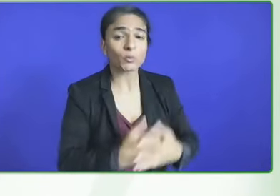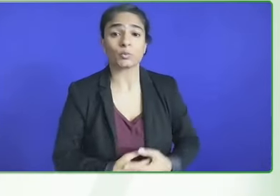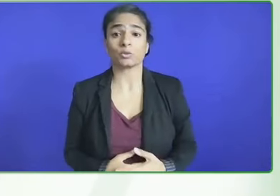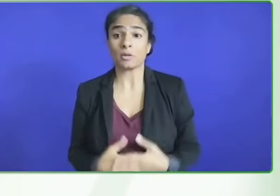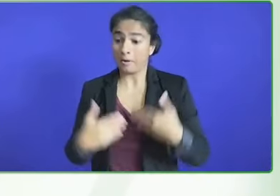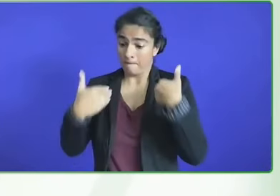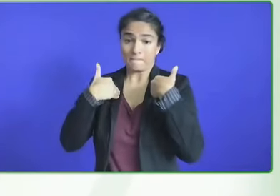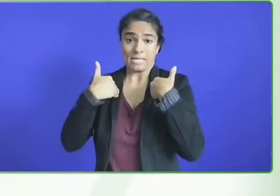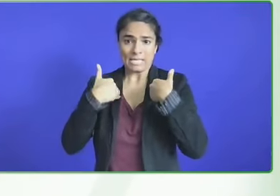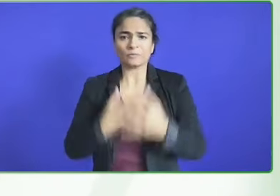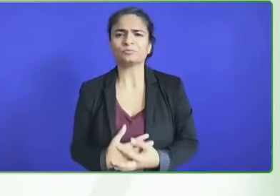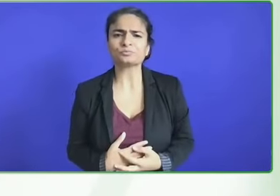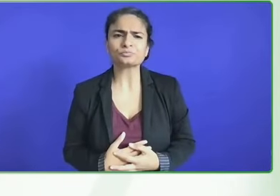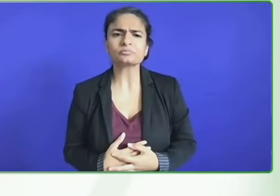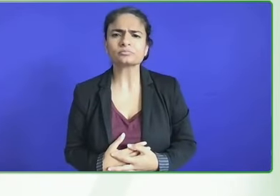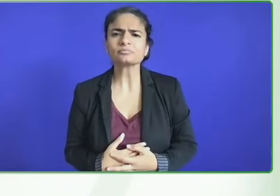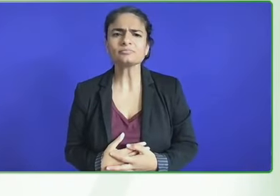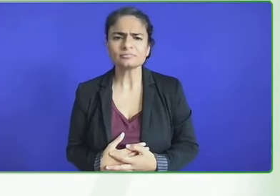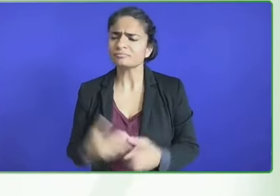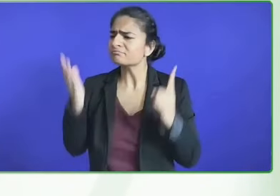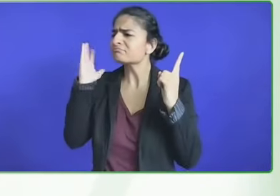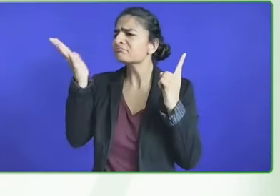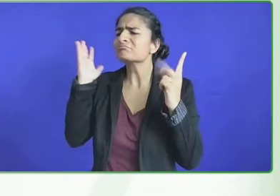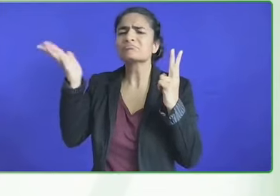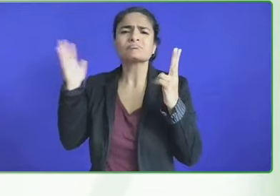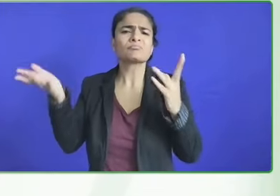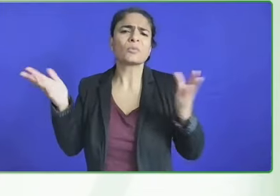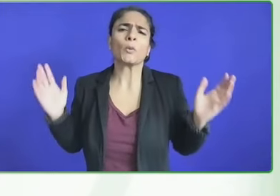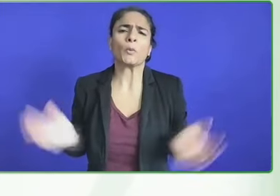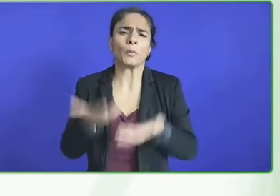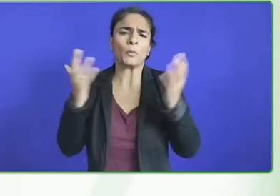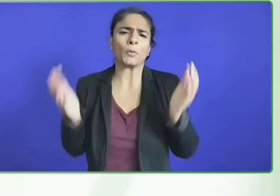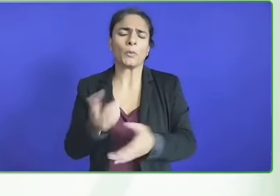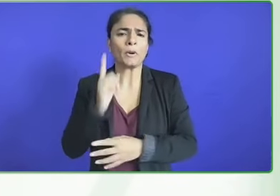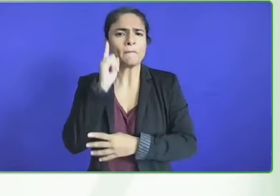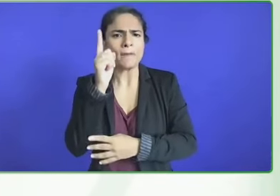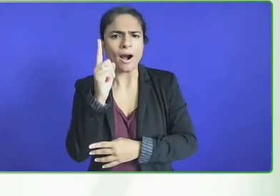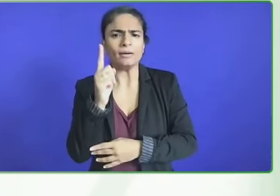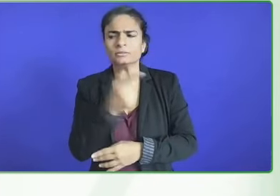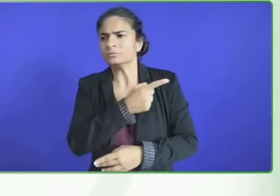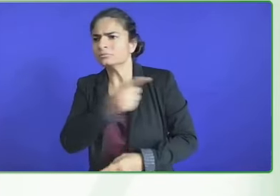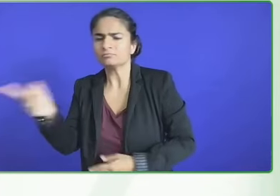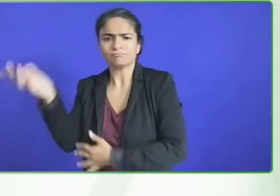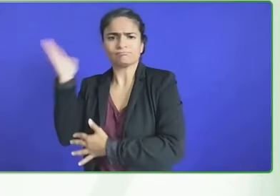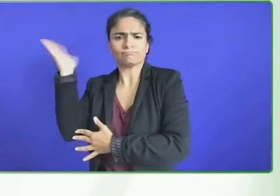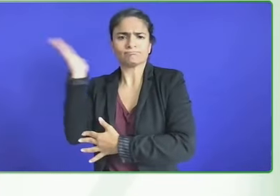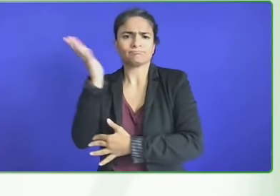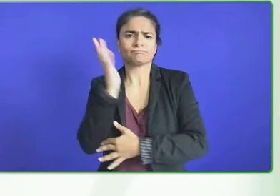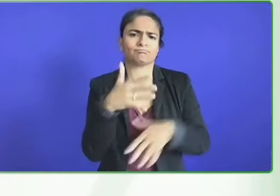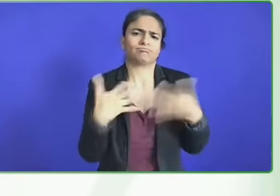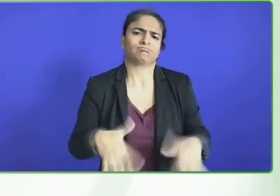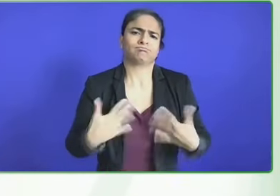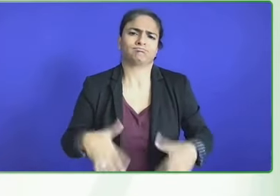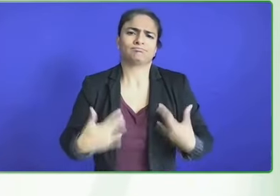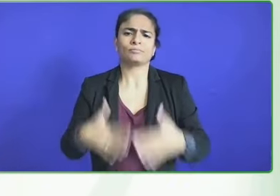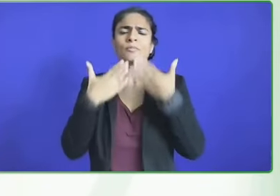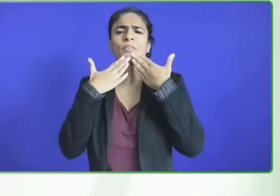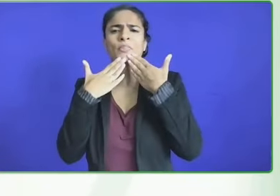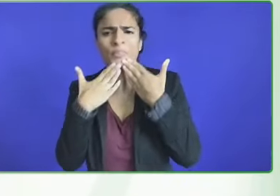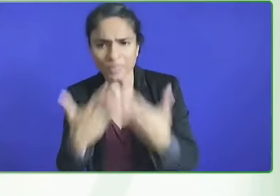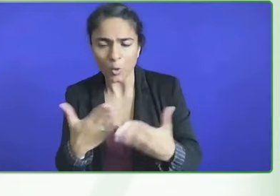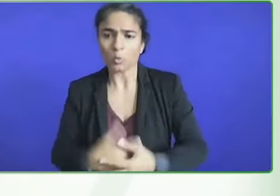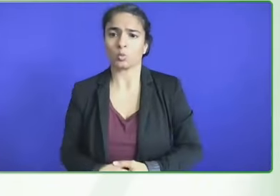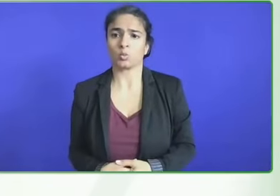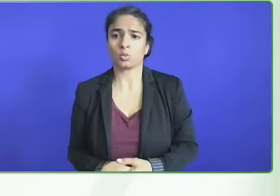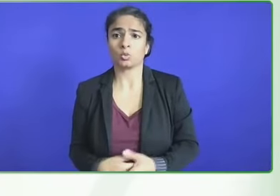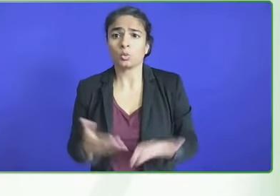end here. So as mentioned at the beginning, we have two people in the room. So Fritz and Ana Lucia, please stand up. One will be the